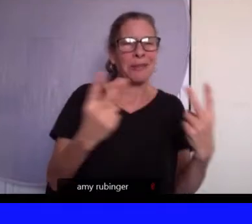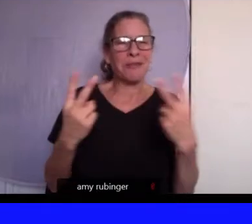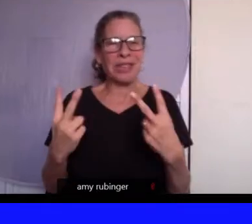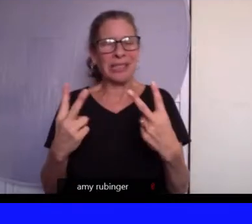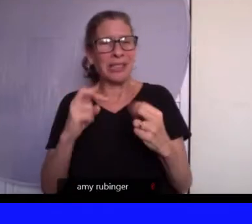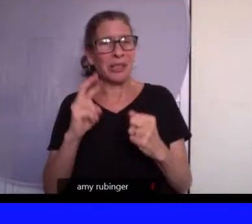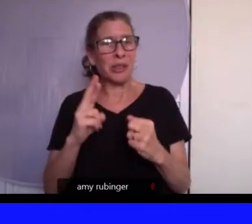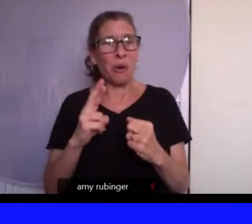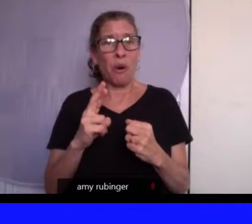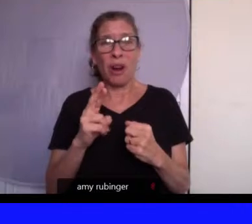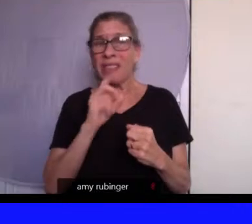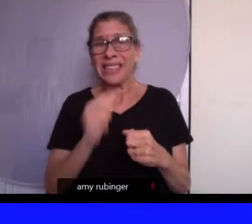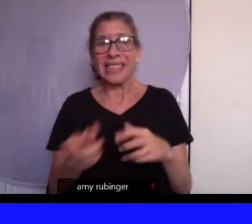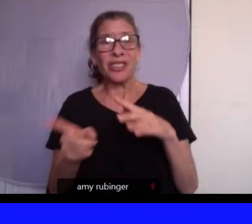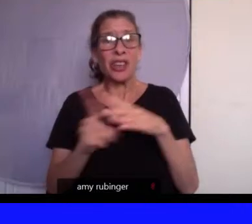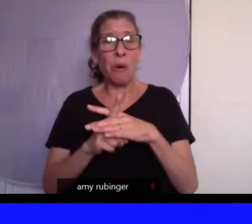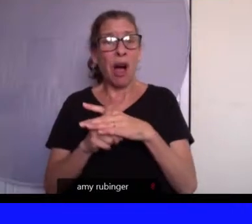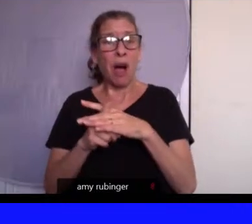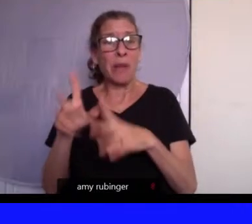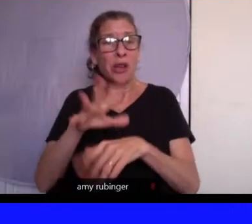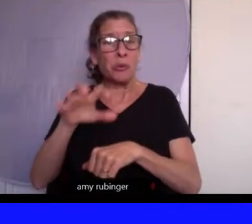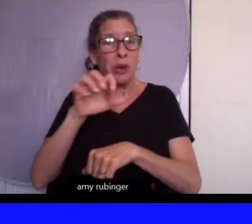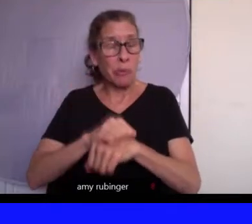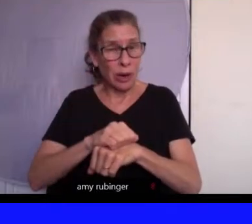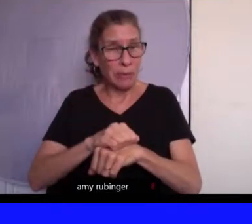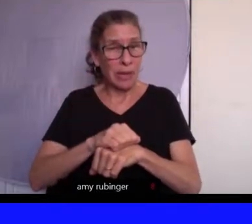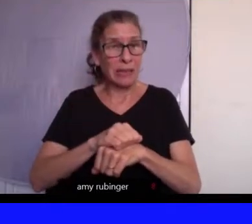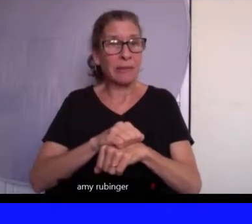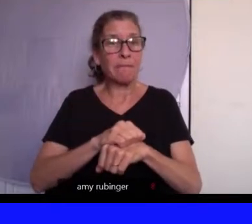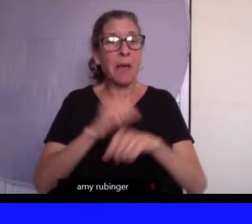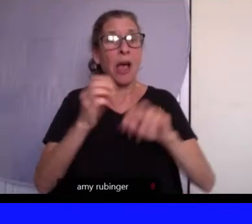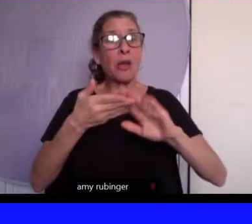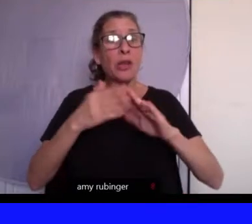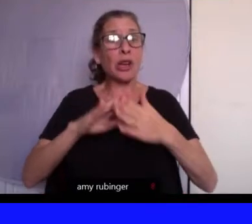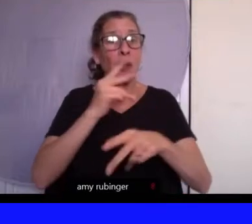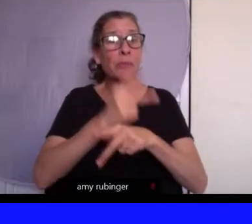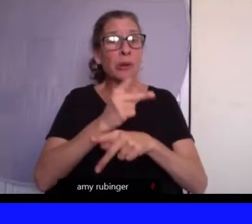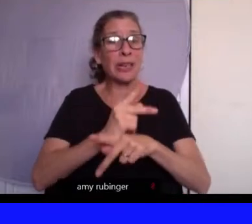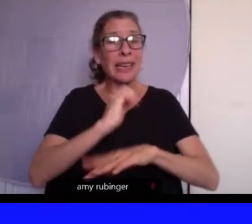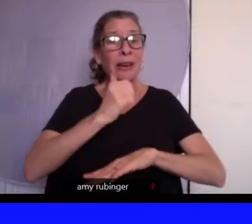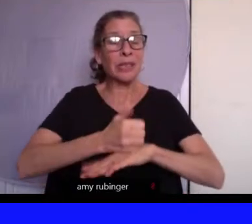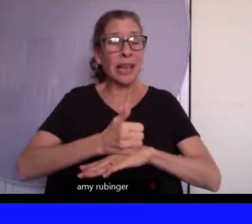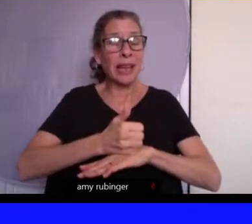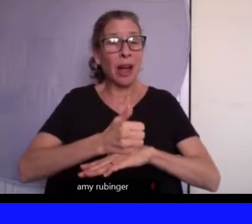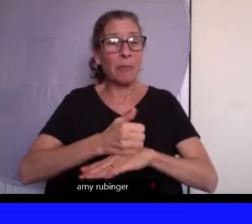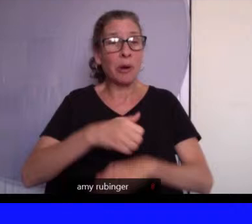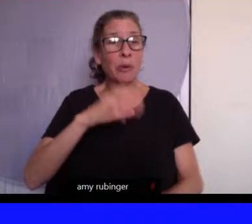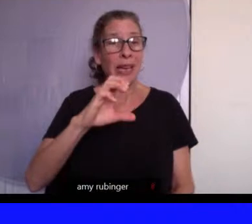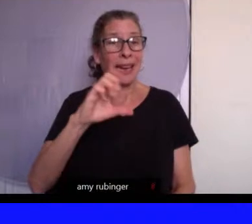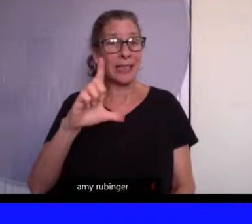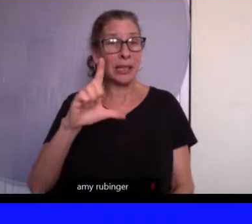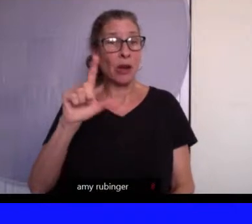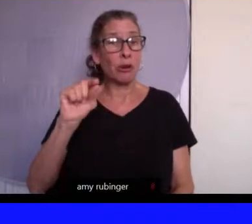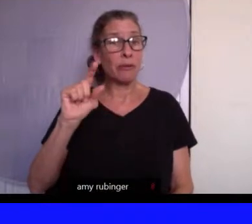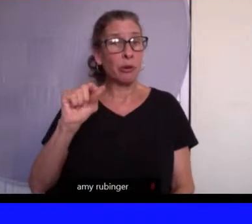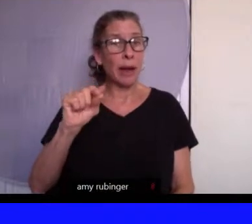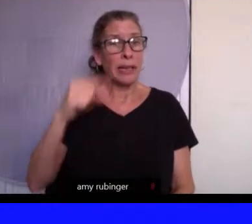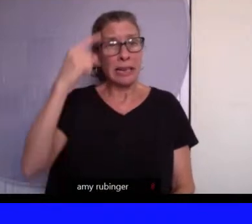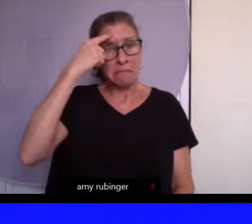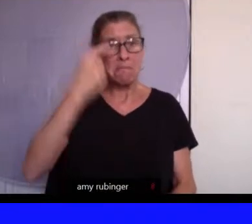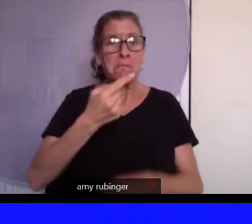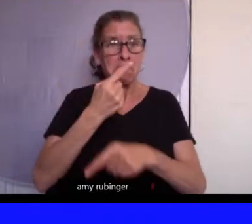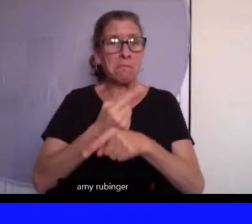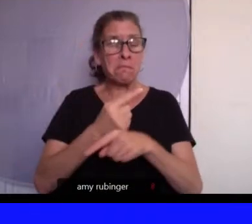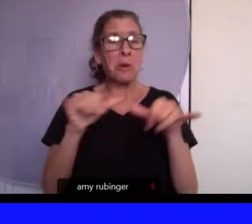think time will tell whether, our hope is that after 90 days, the patients will learn to do